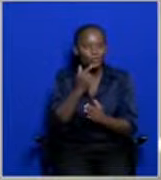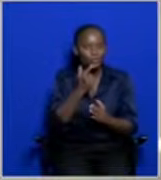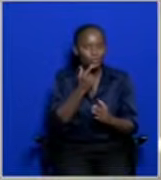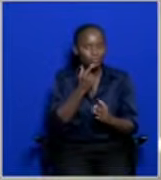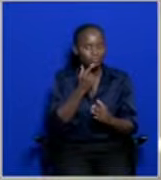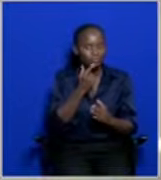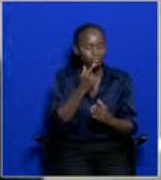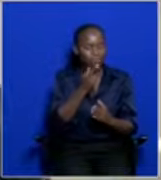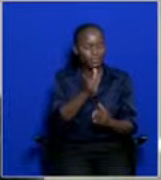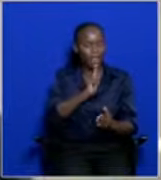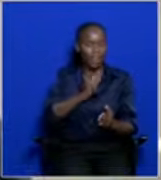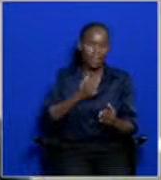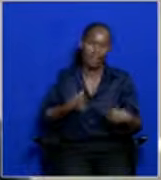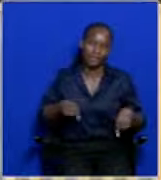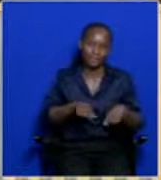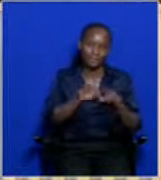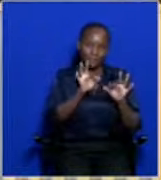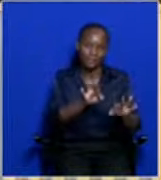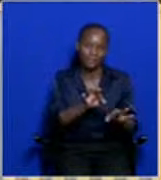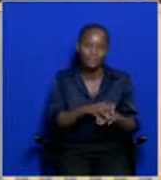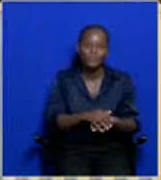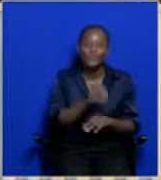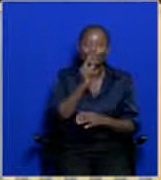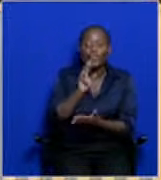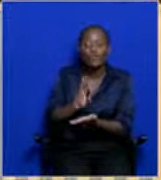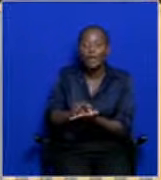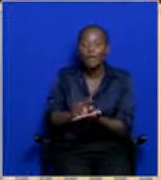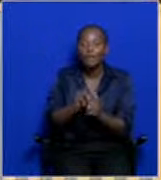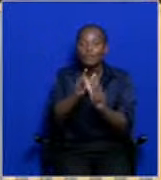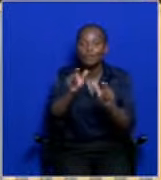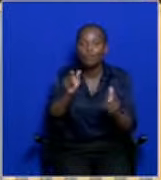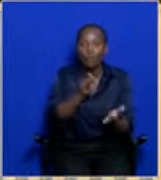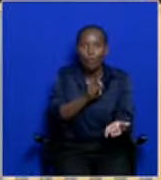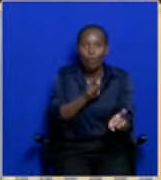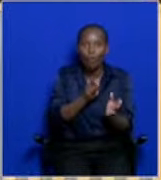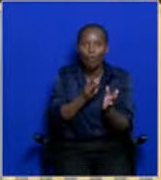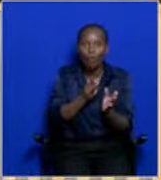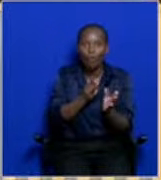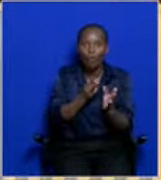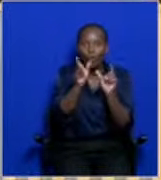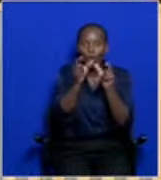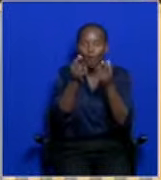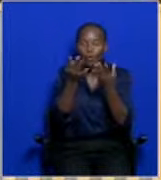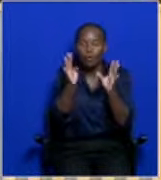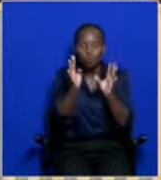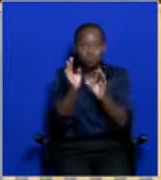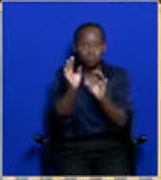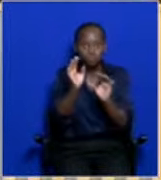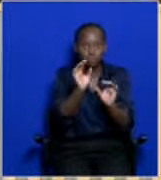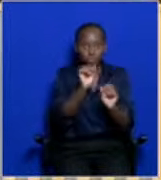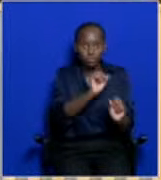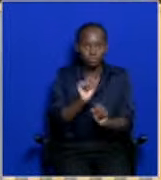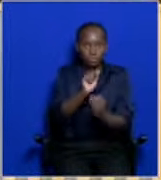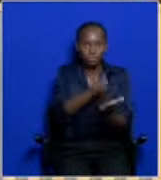transcript to know what happened and how other documents made their way into the files. Just in case I missed it, were